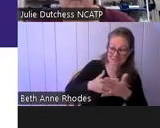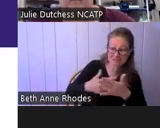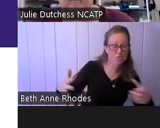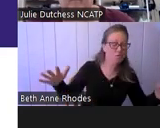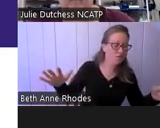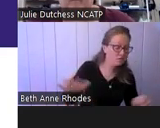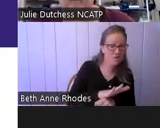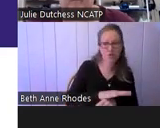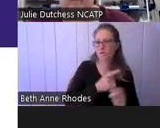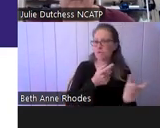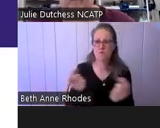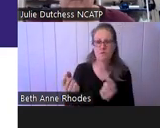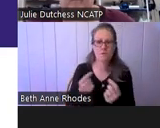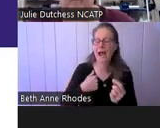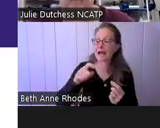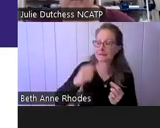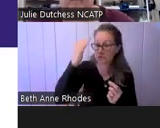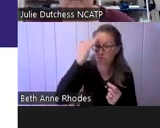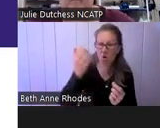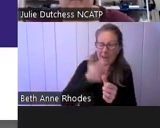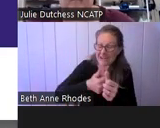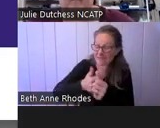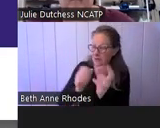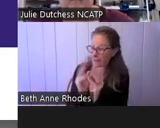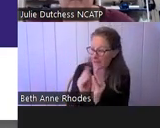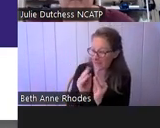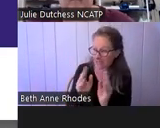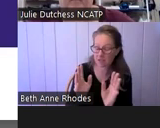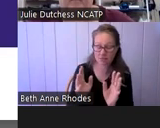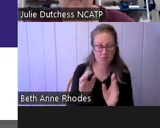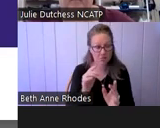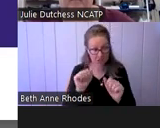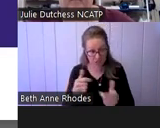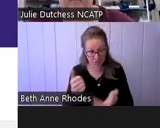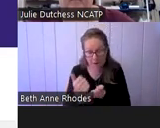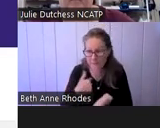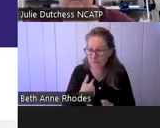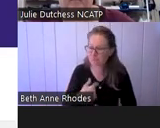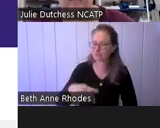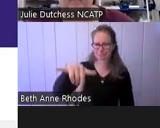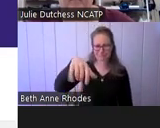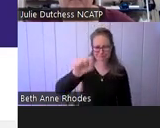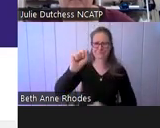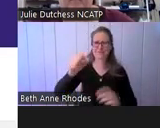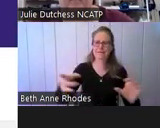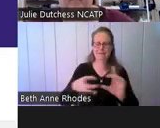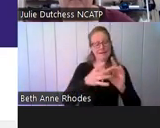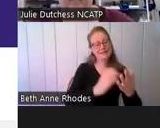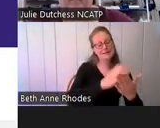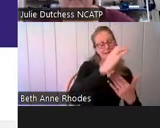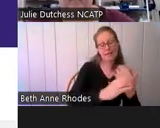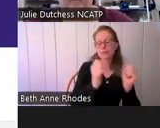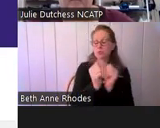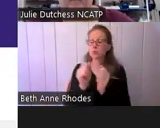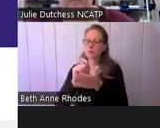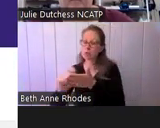packed, and I need to keep track of what happens in every meeting. Can you help with that? Sure thing. We'll just connect your calendar to your